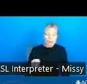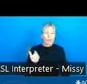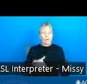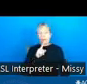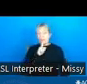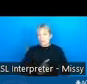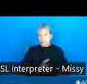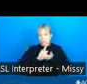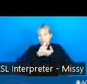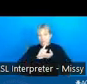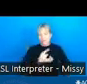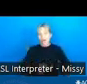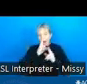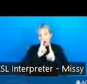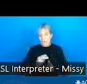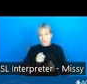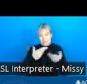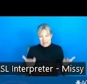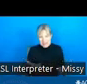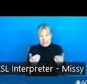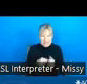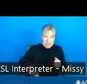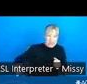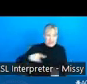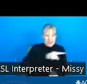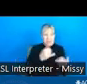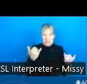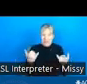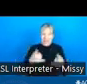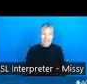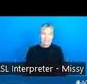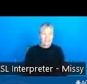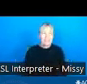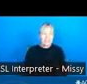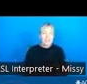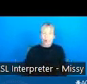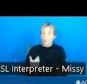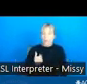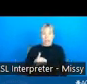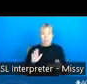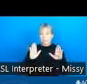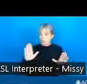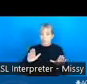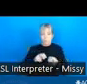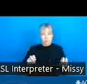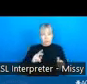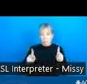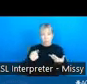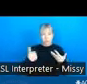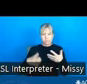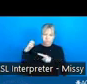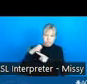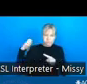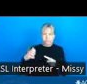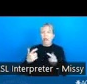privilege and an honor for me to be here with all of you today. We do have an outstanding panel, and I want to move